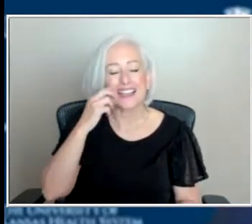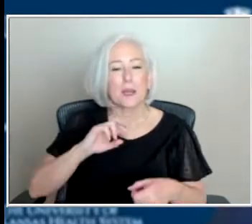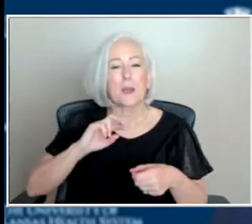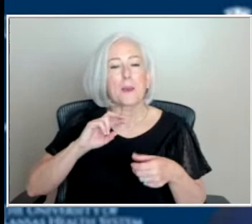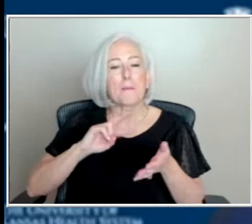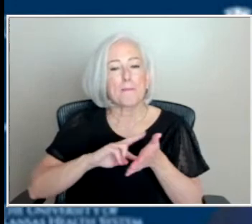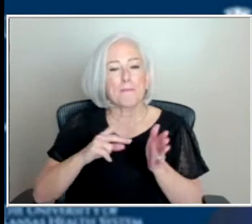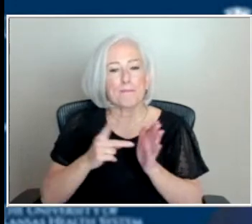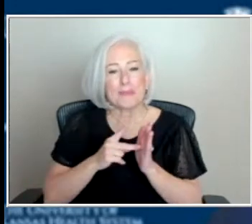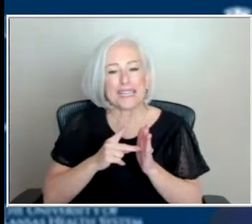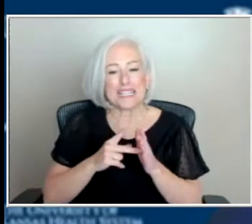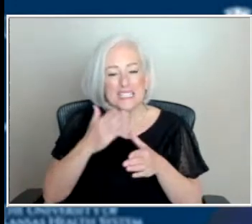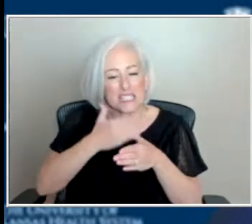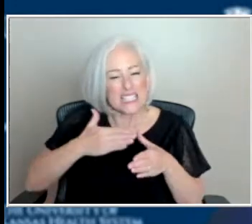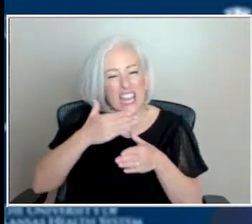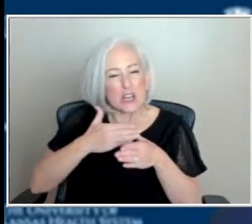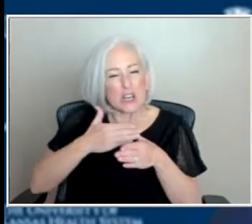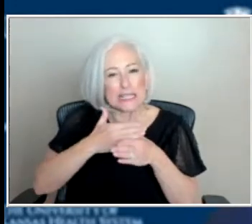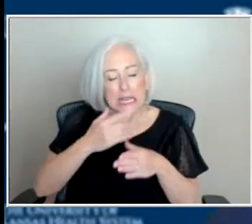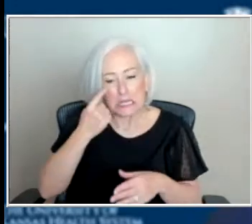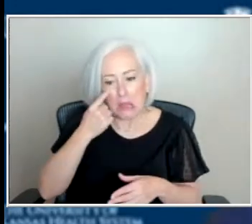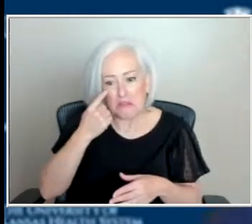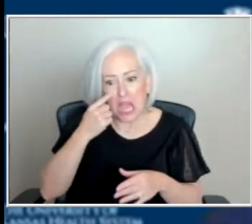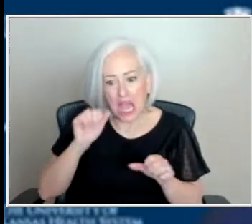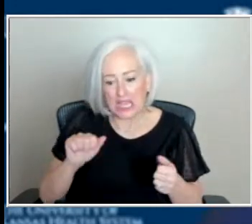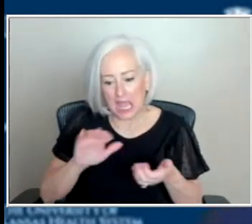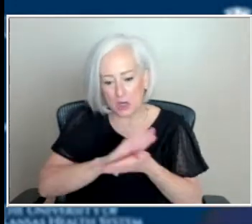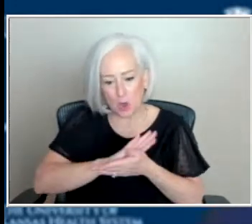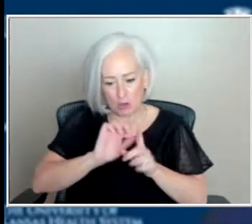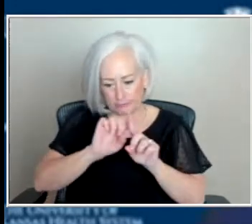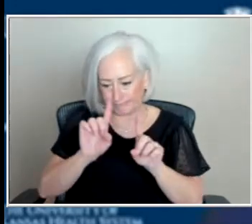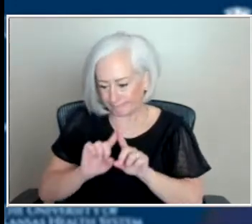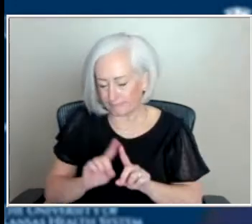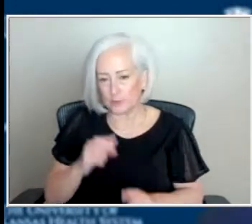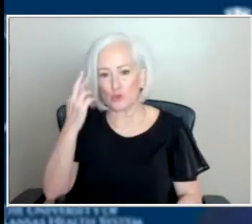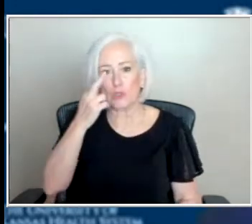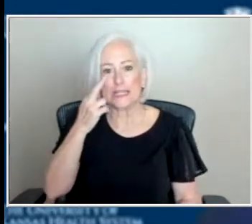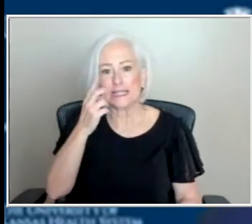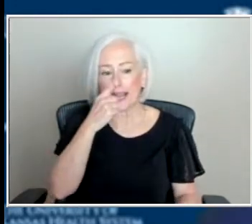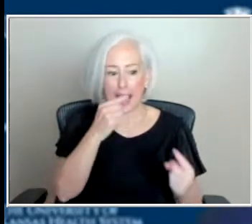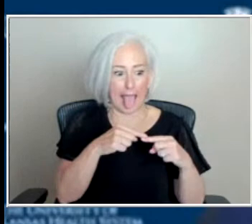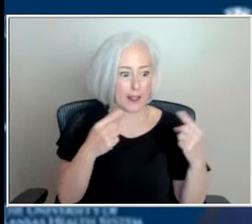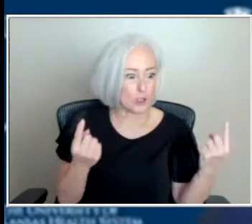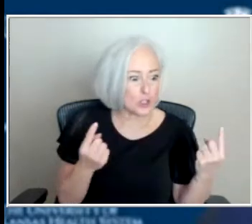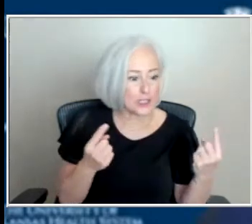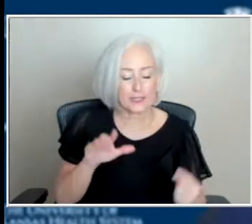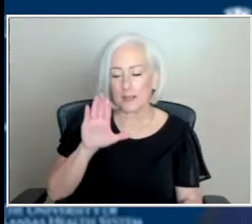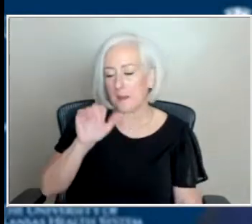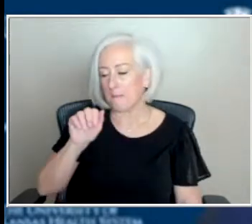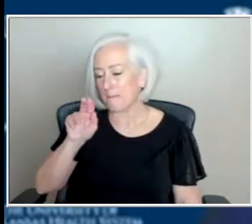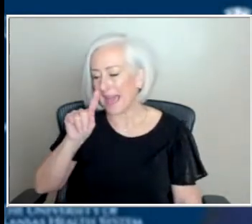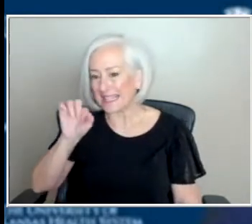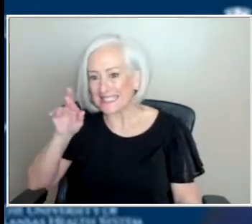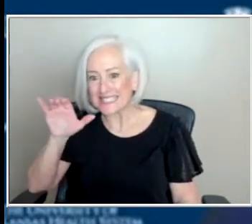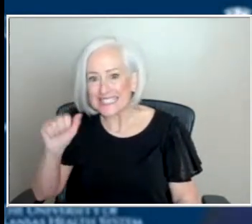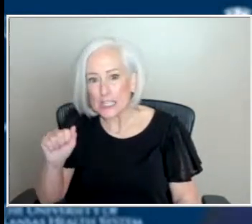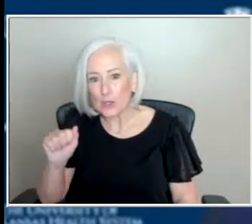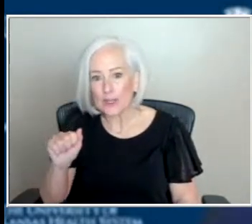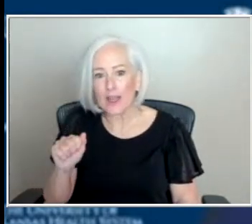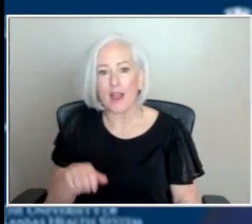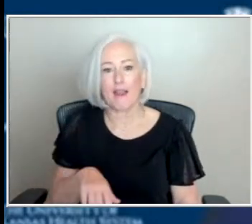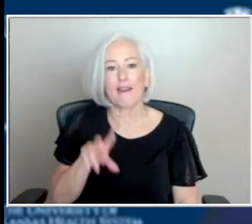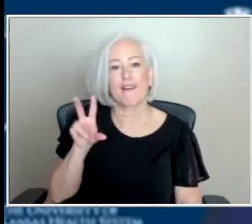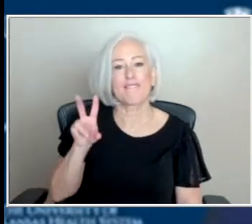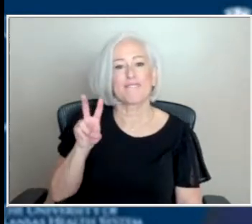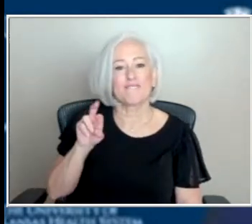the eyes there. It can be caused by several different things, including allergies, bacteria, and of course viruses, and a lot of viruses. And what